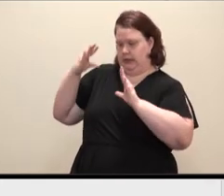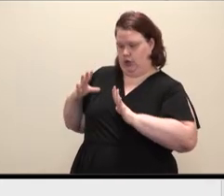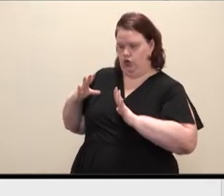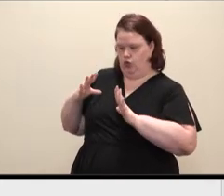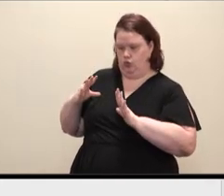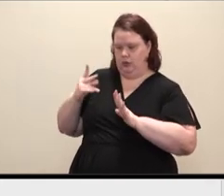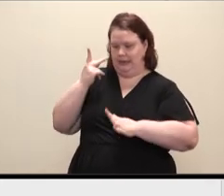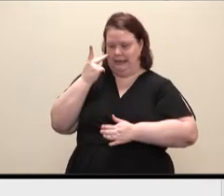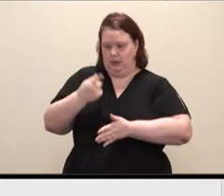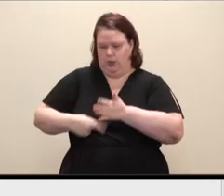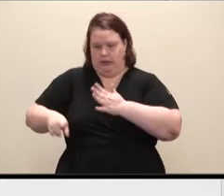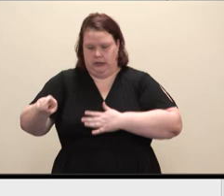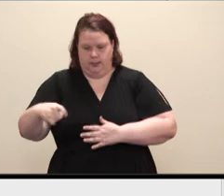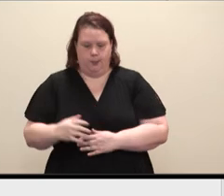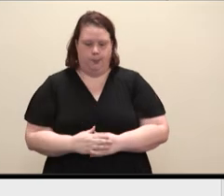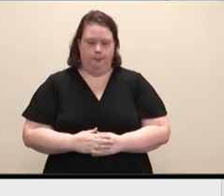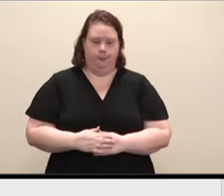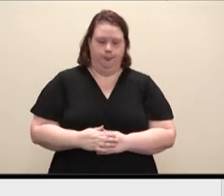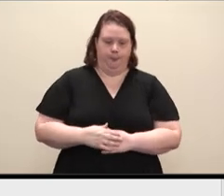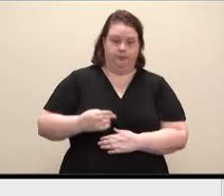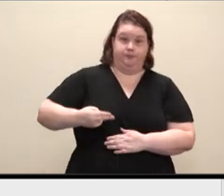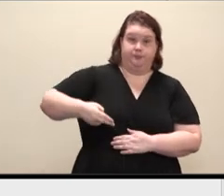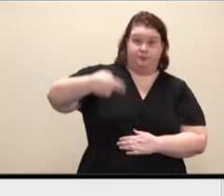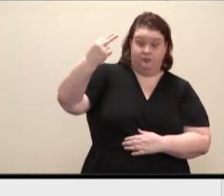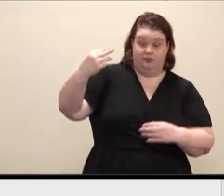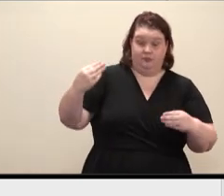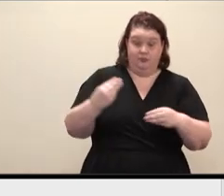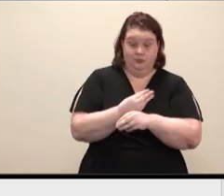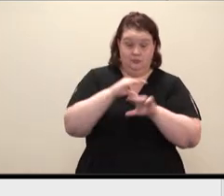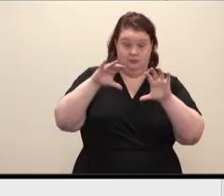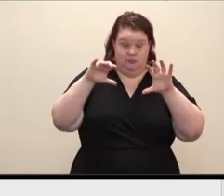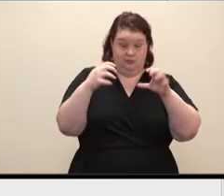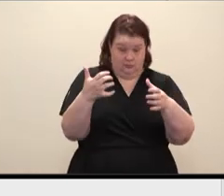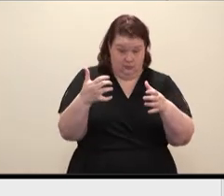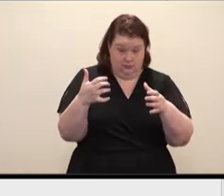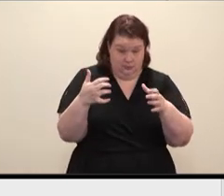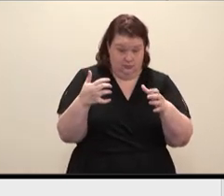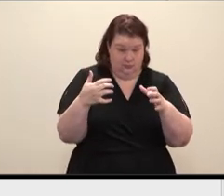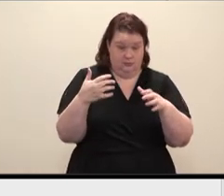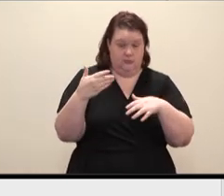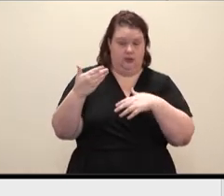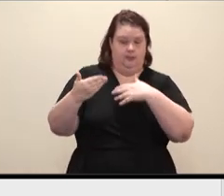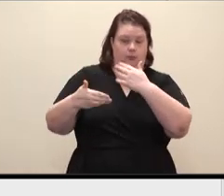for the other higher math classes, this will be actions Dina talks about moving forward,